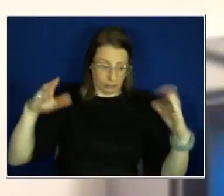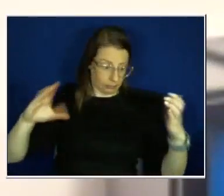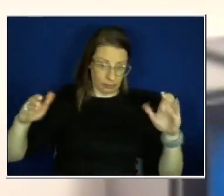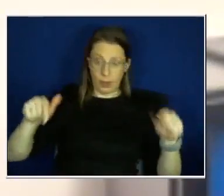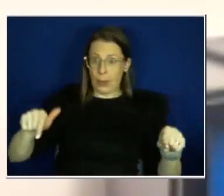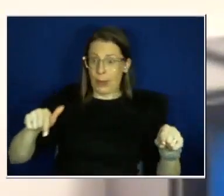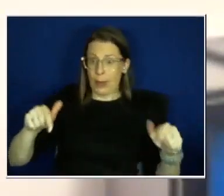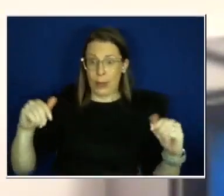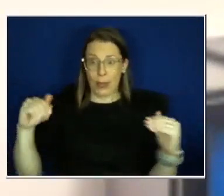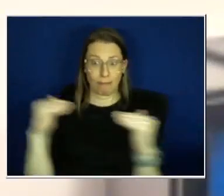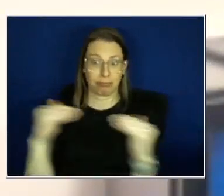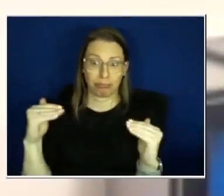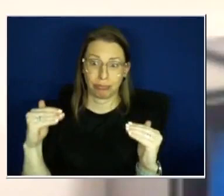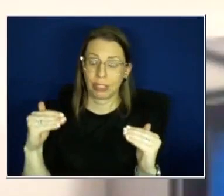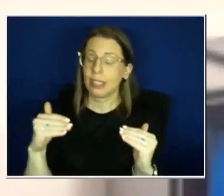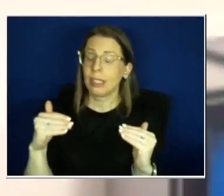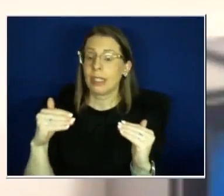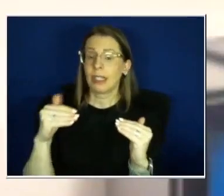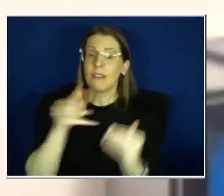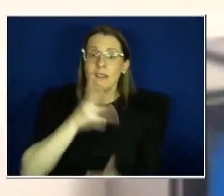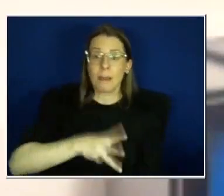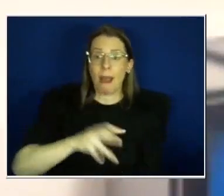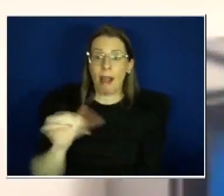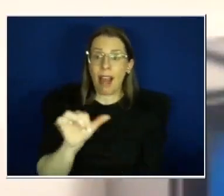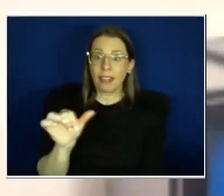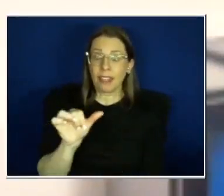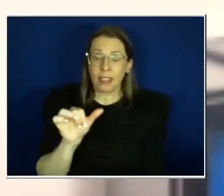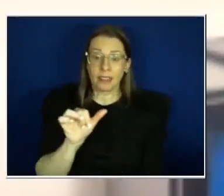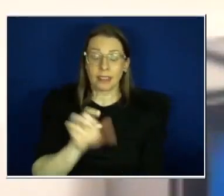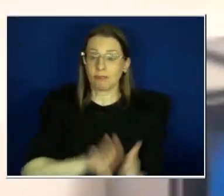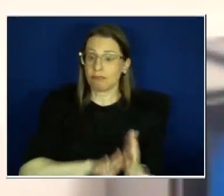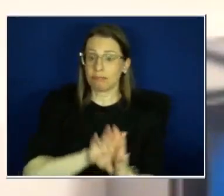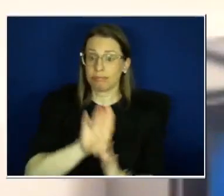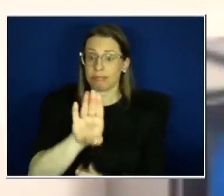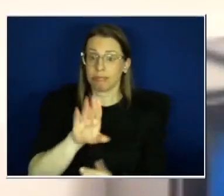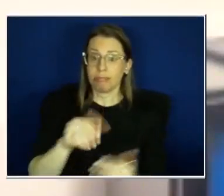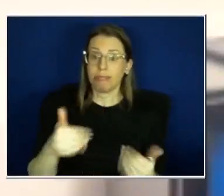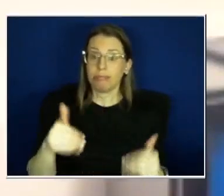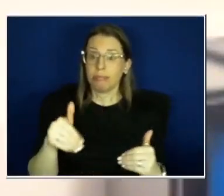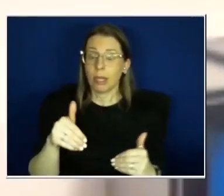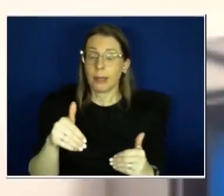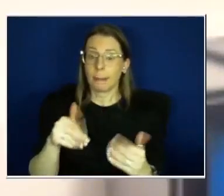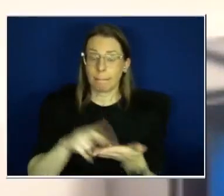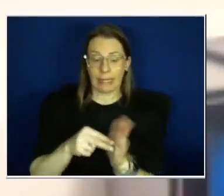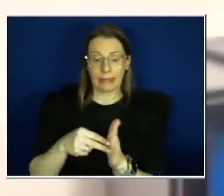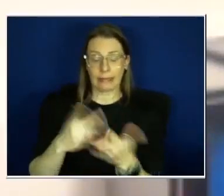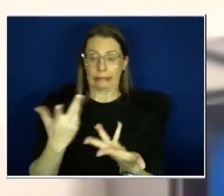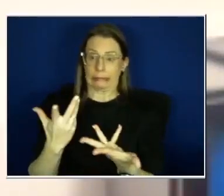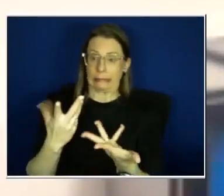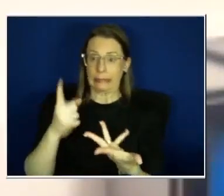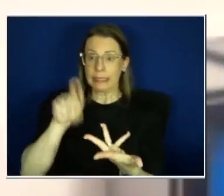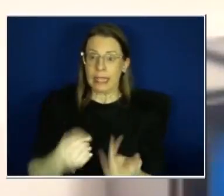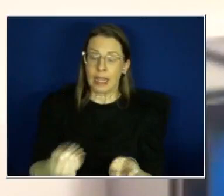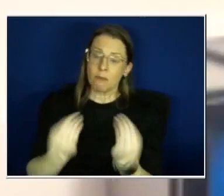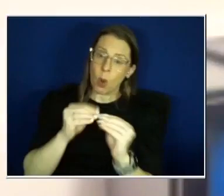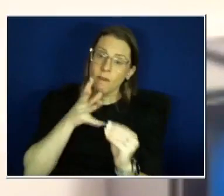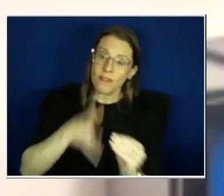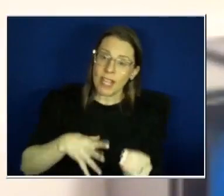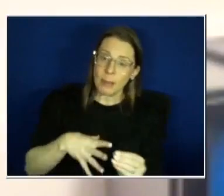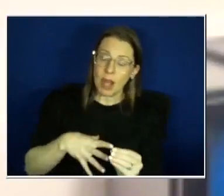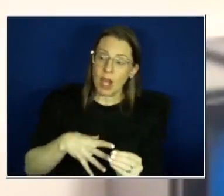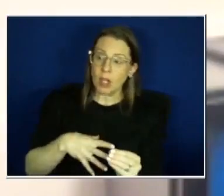huge growing interest in female athletes, and I think that right now that's created a huge void in the need for more female sports